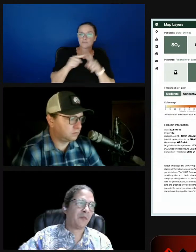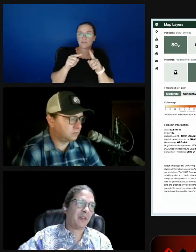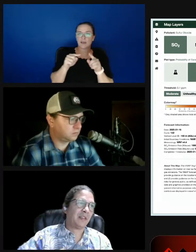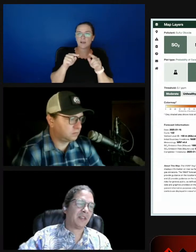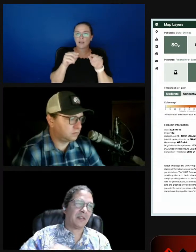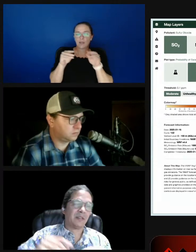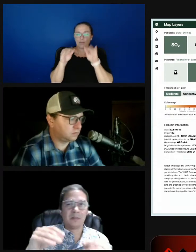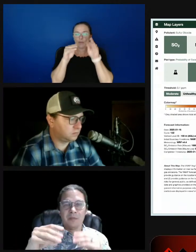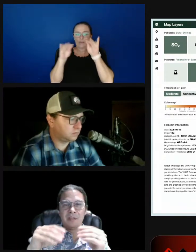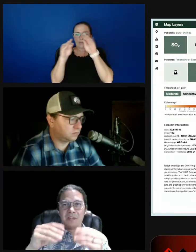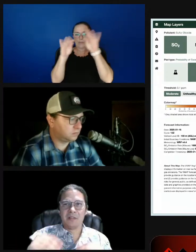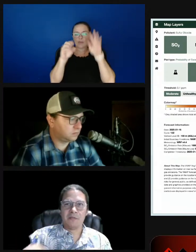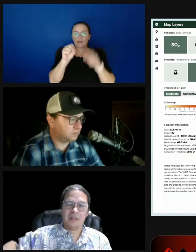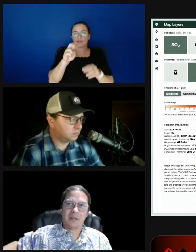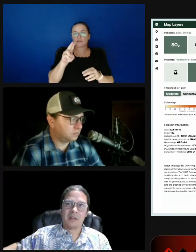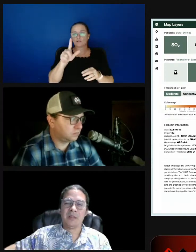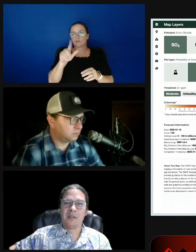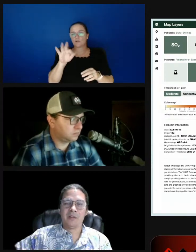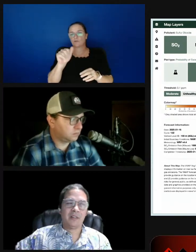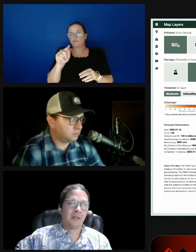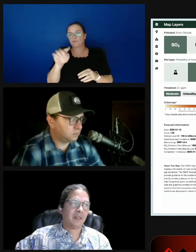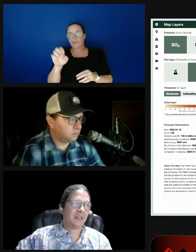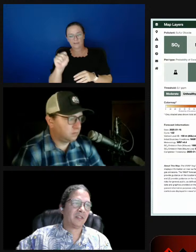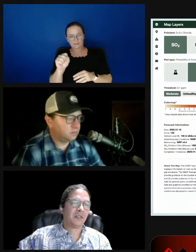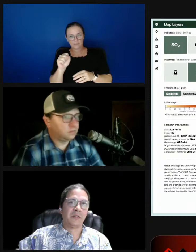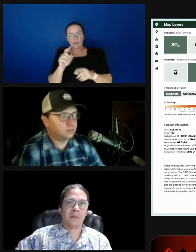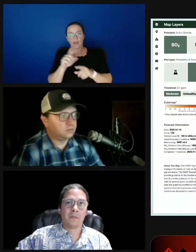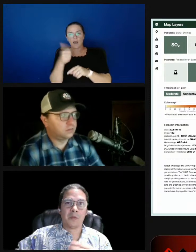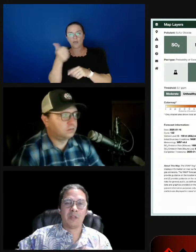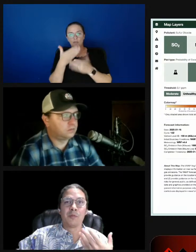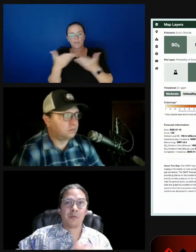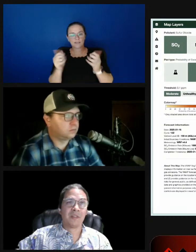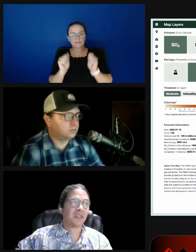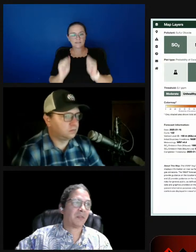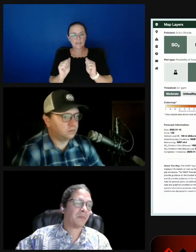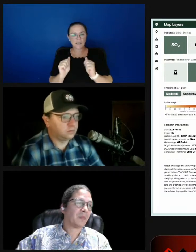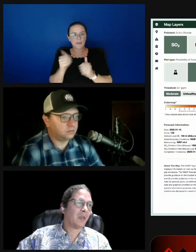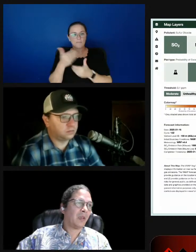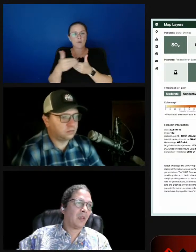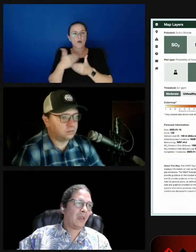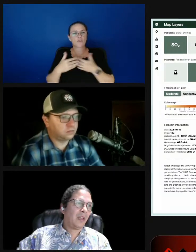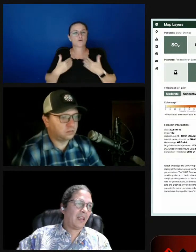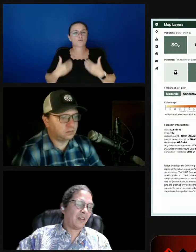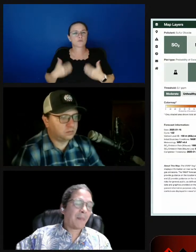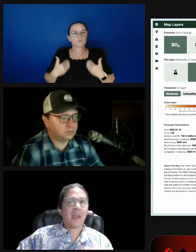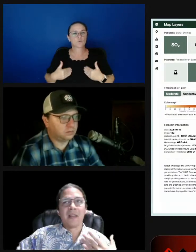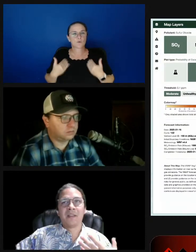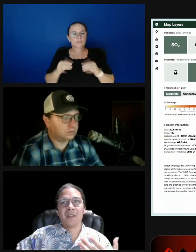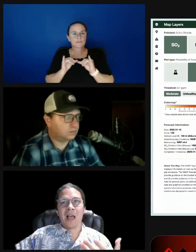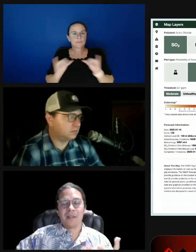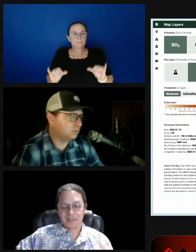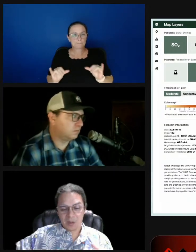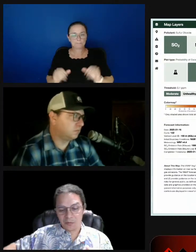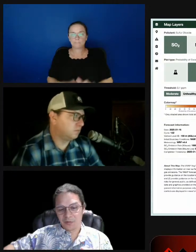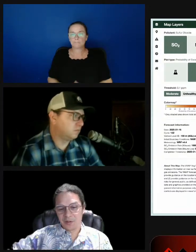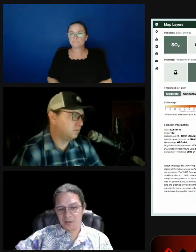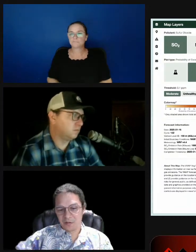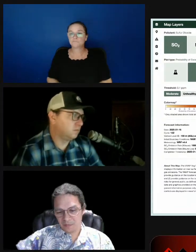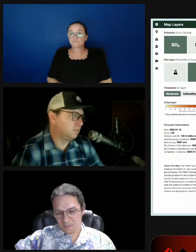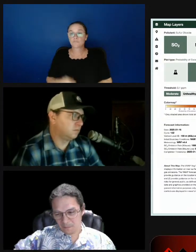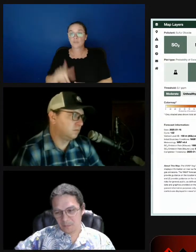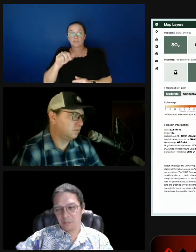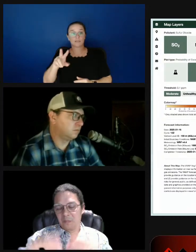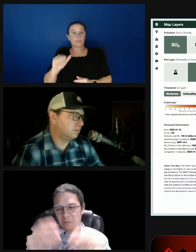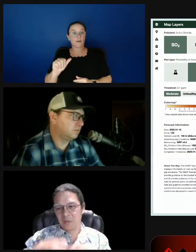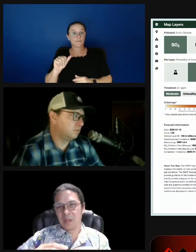of sulfates and little things that are really, it can be irritants to your respiratory system. And on top of that, the lava itself